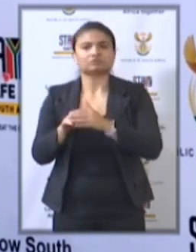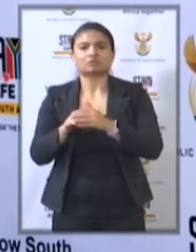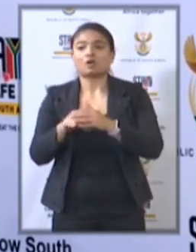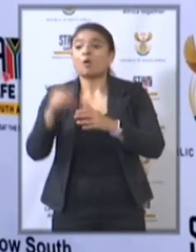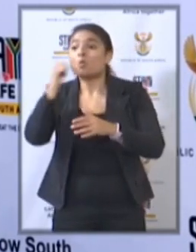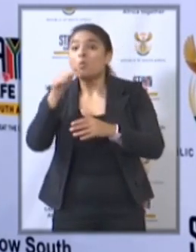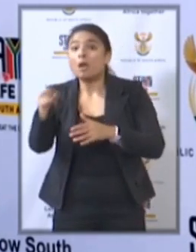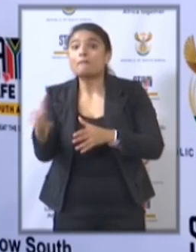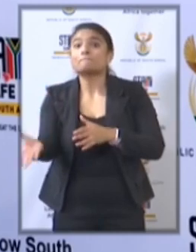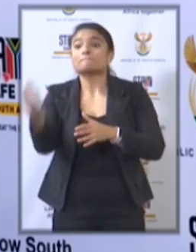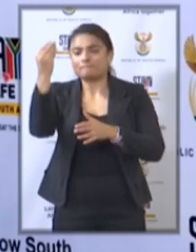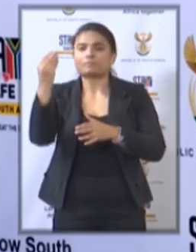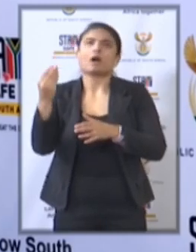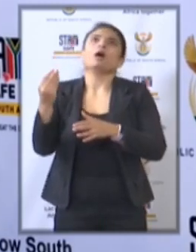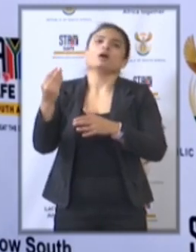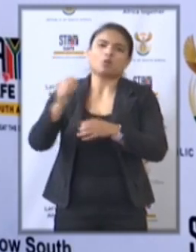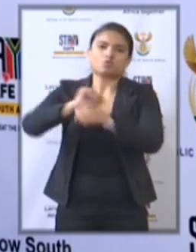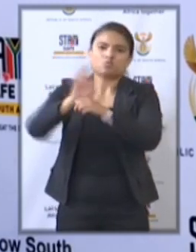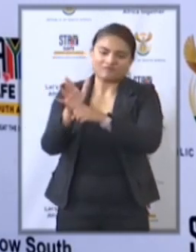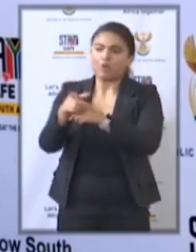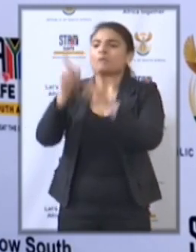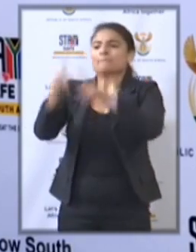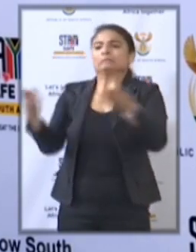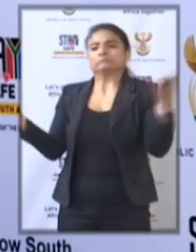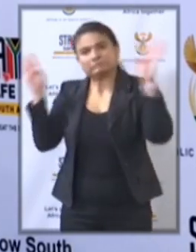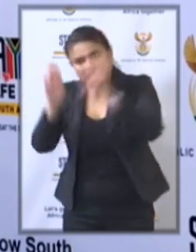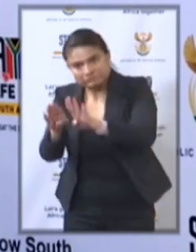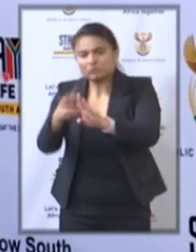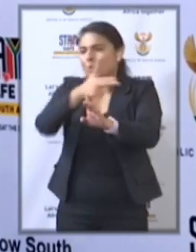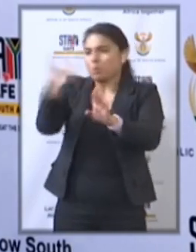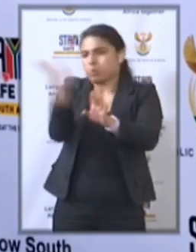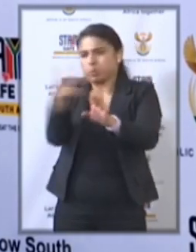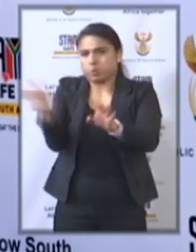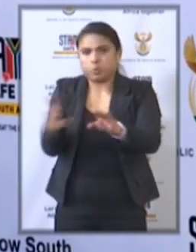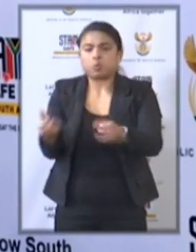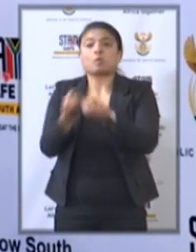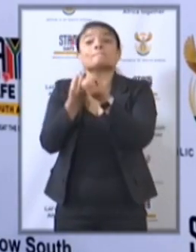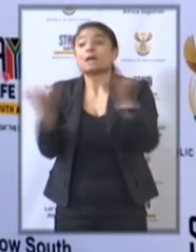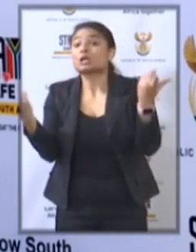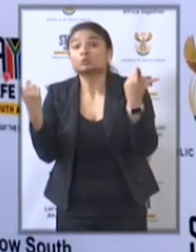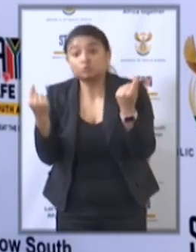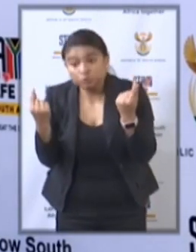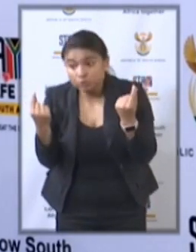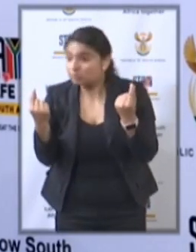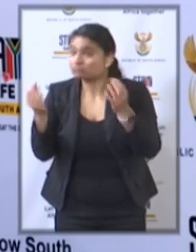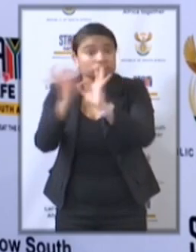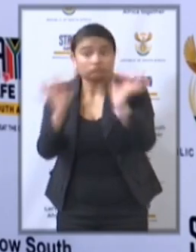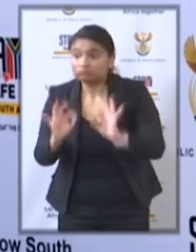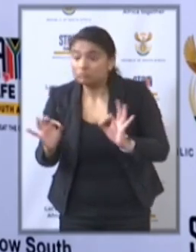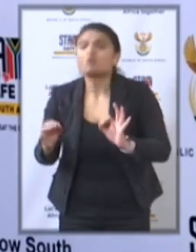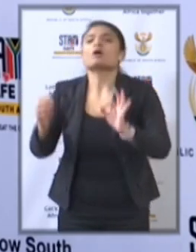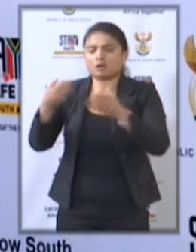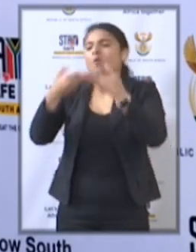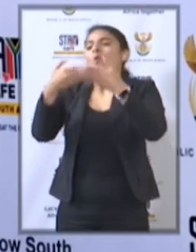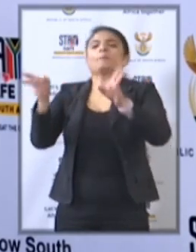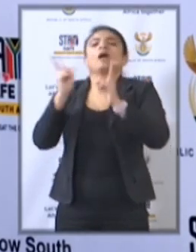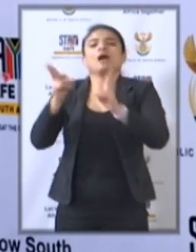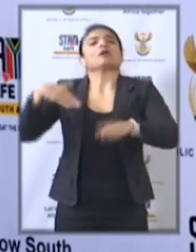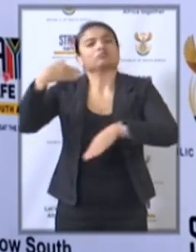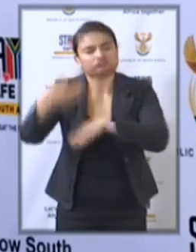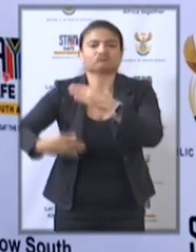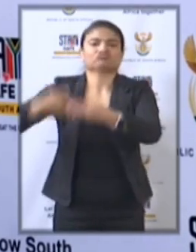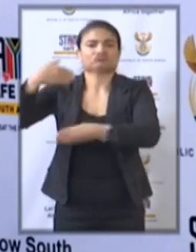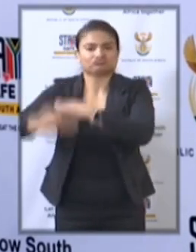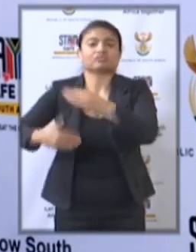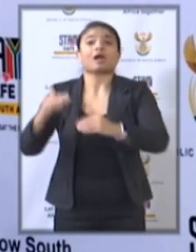positive case, is confirmed on most campuses, guided by protocols also developed by Higher Health, which I